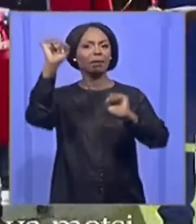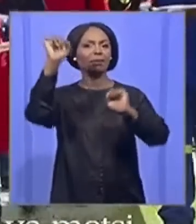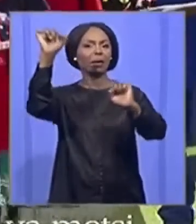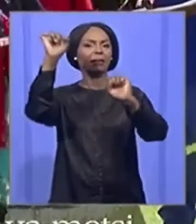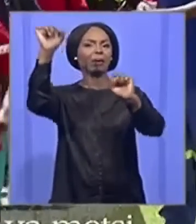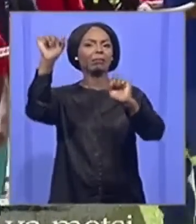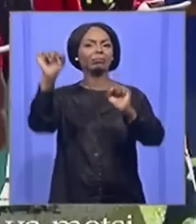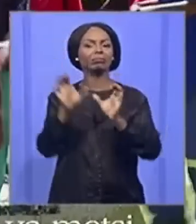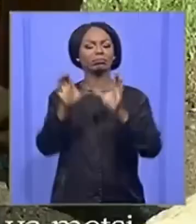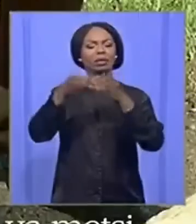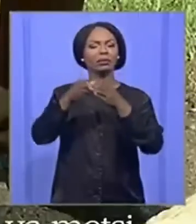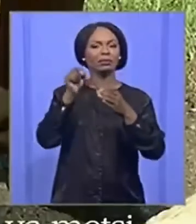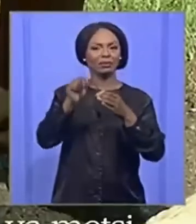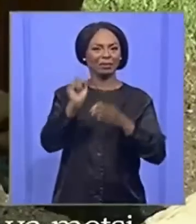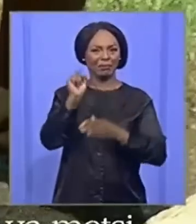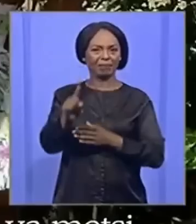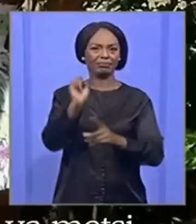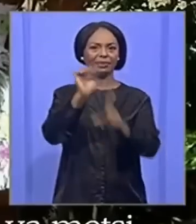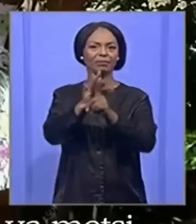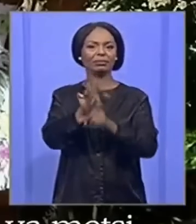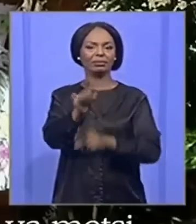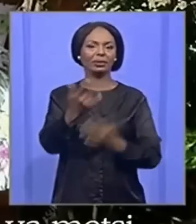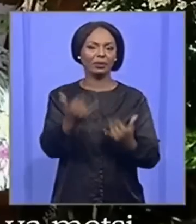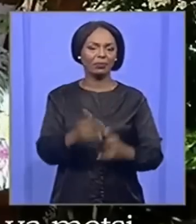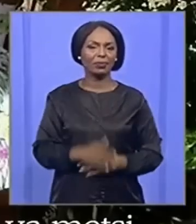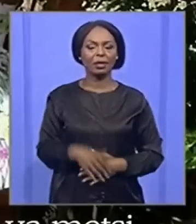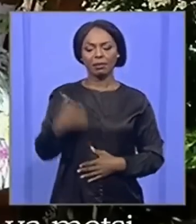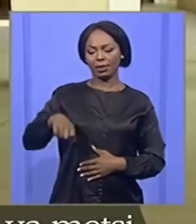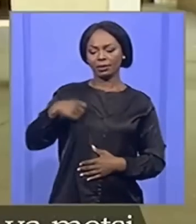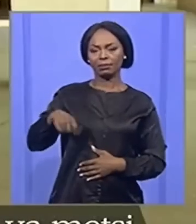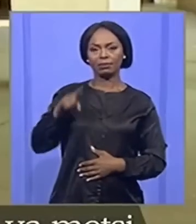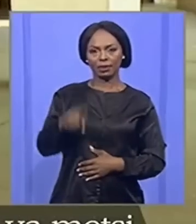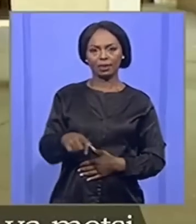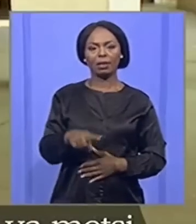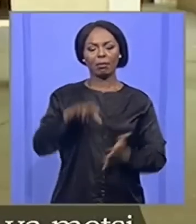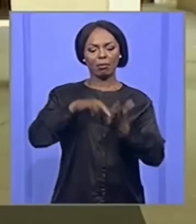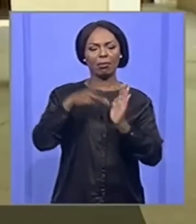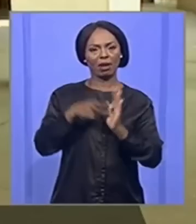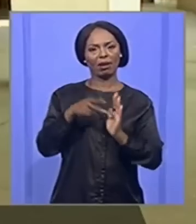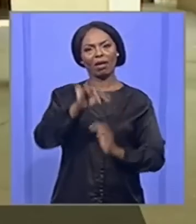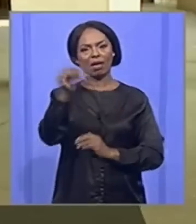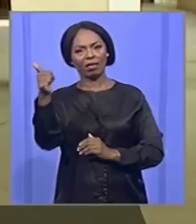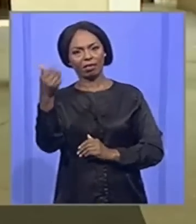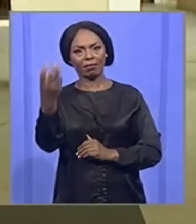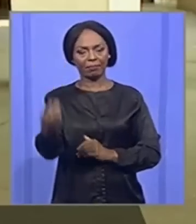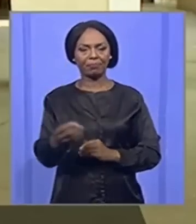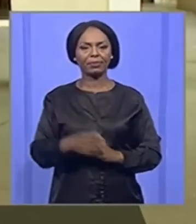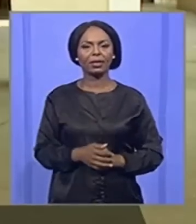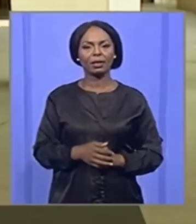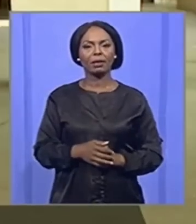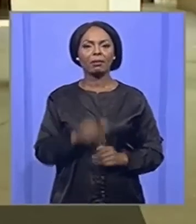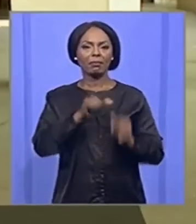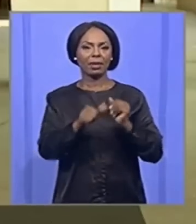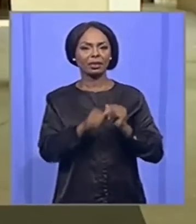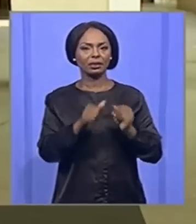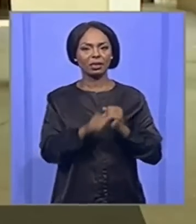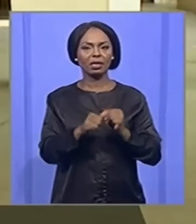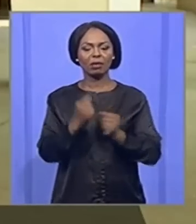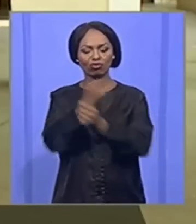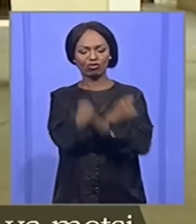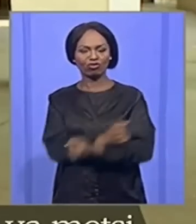le seabo phareleng ena. Masepala o sa entse leano le leng la hore ho be le di-water tankers tse tlisang